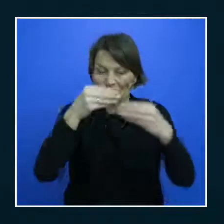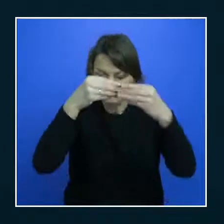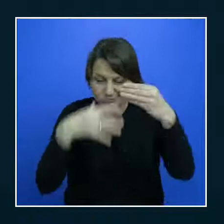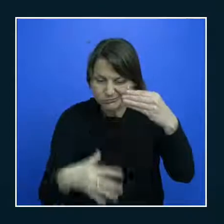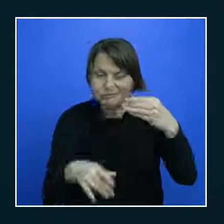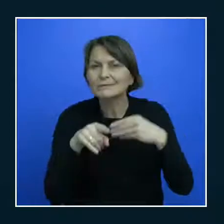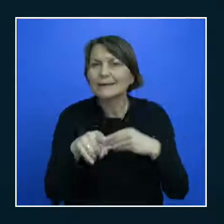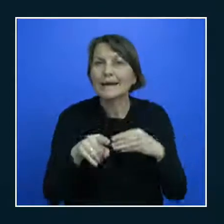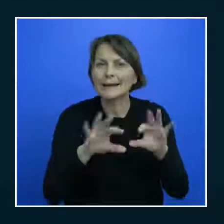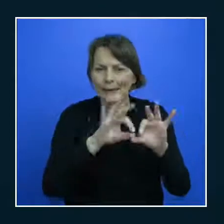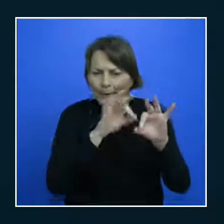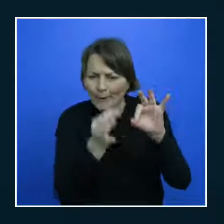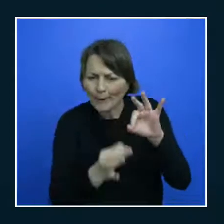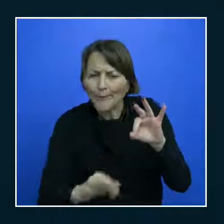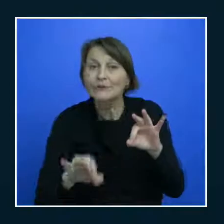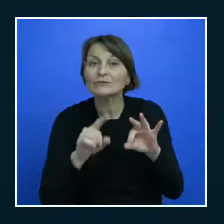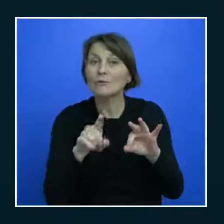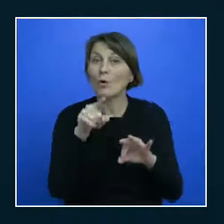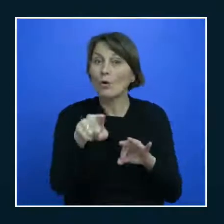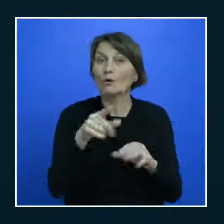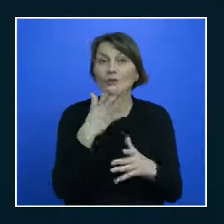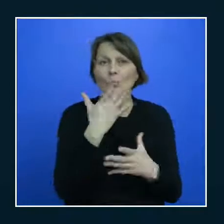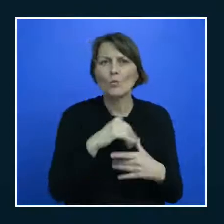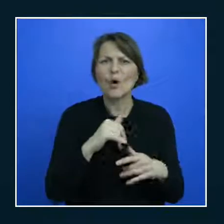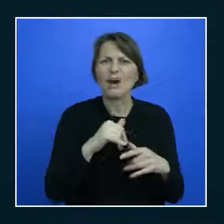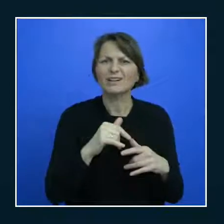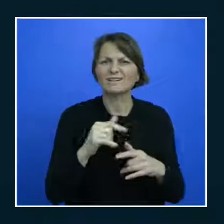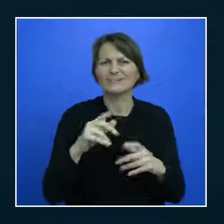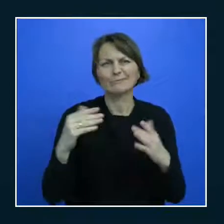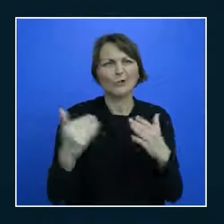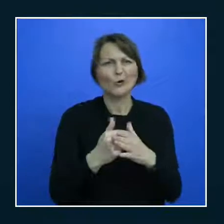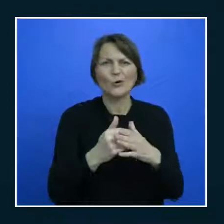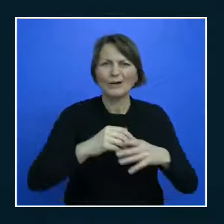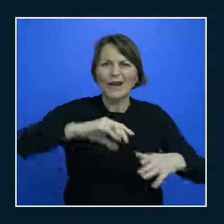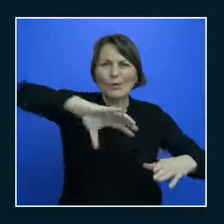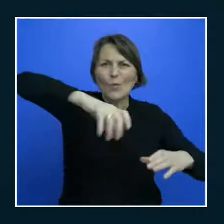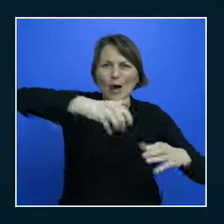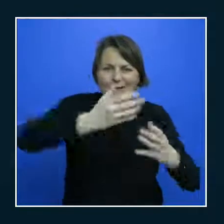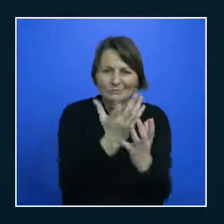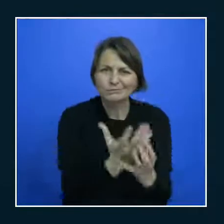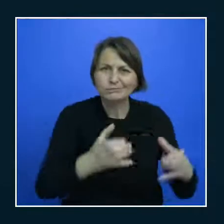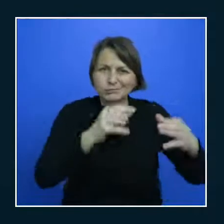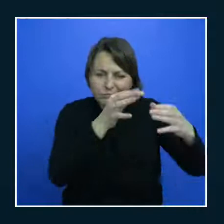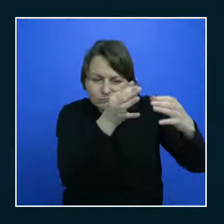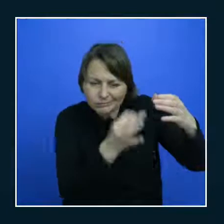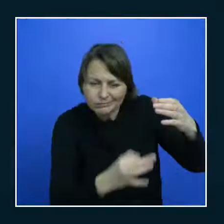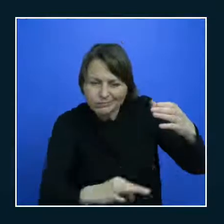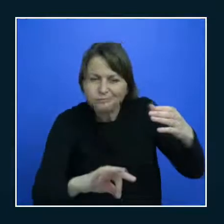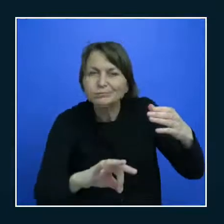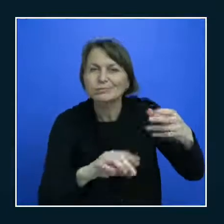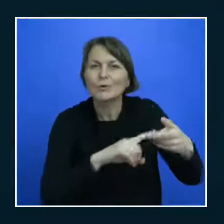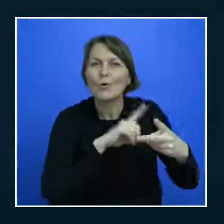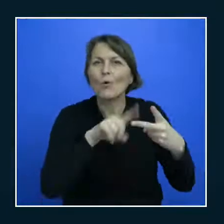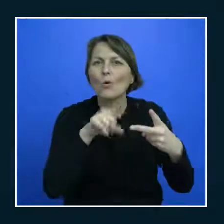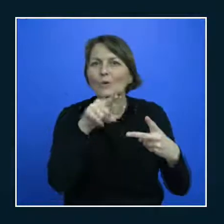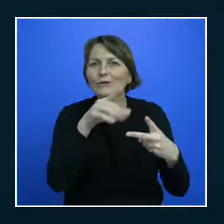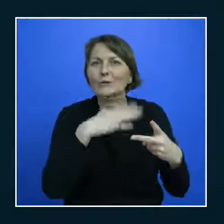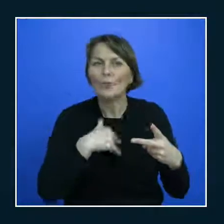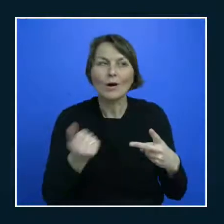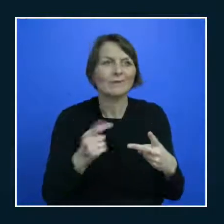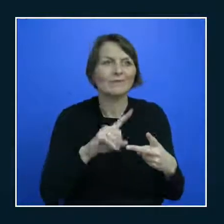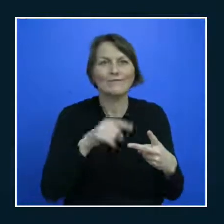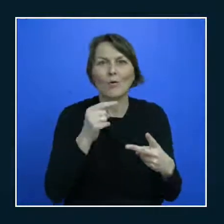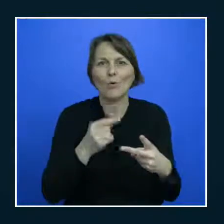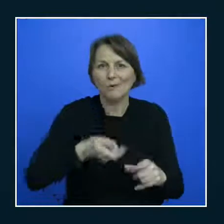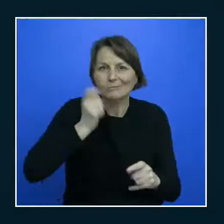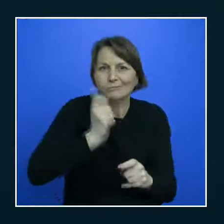sink, or what's the best. But what if you added a little bit of context somehow, right? And what